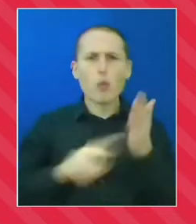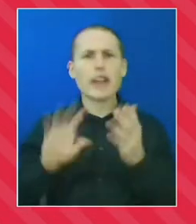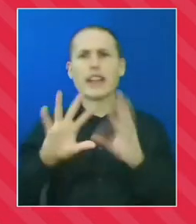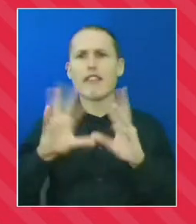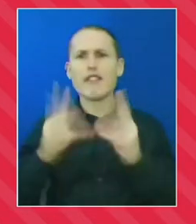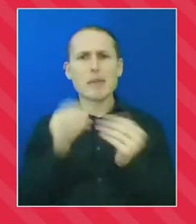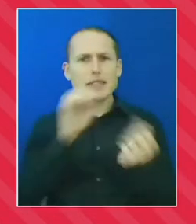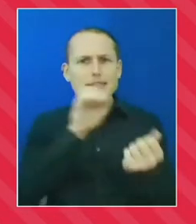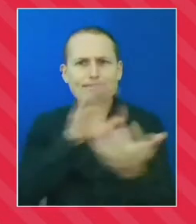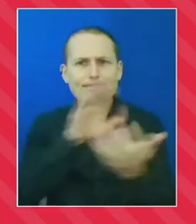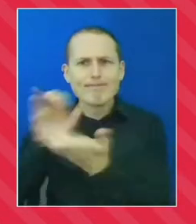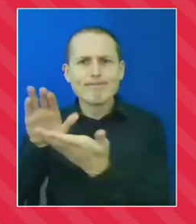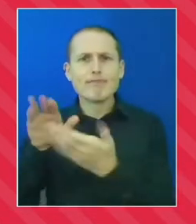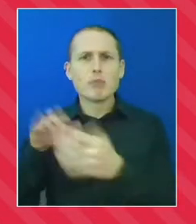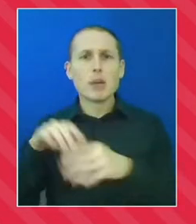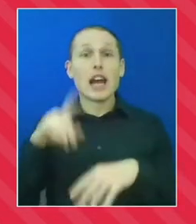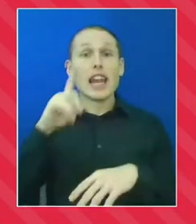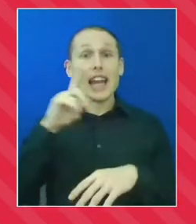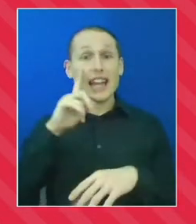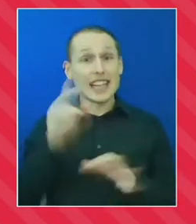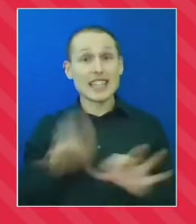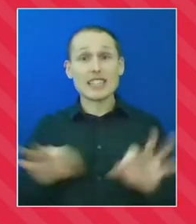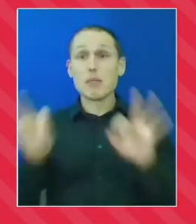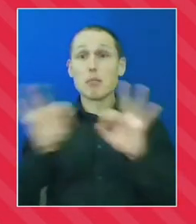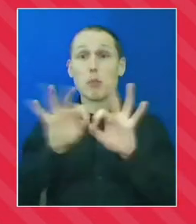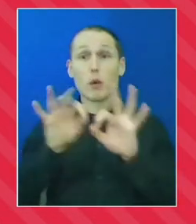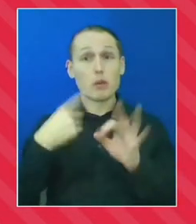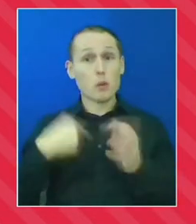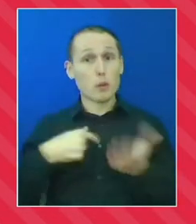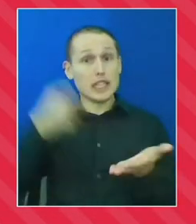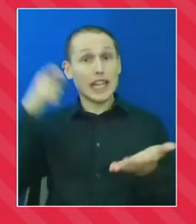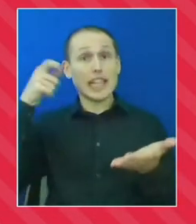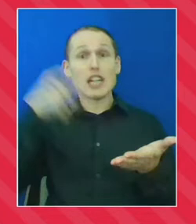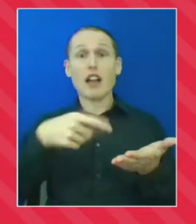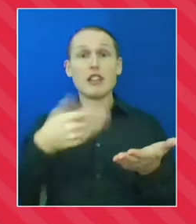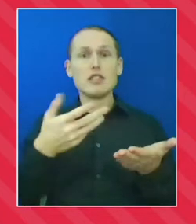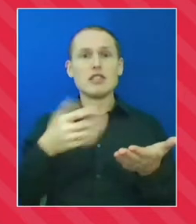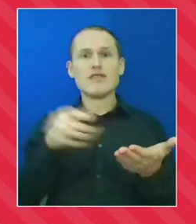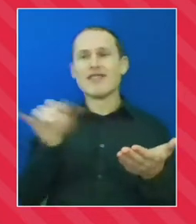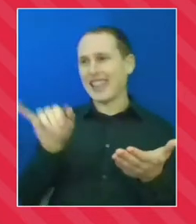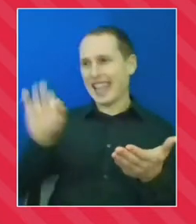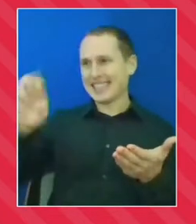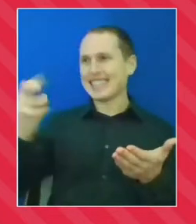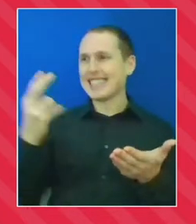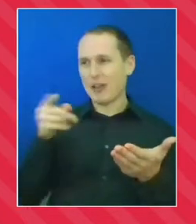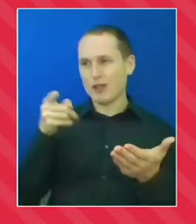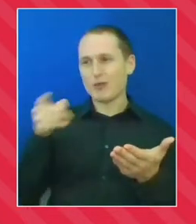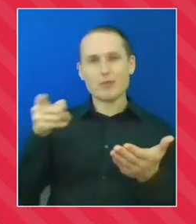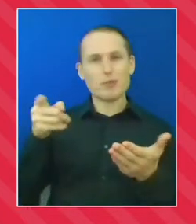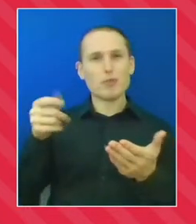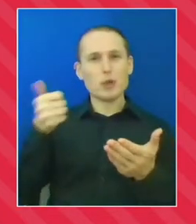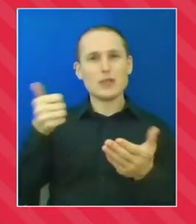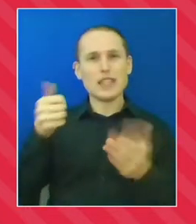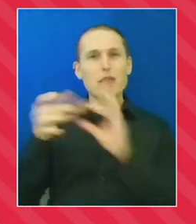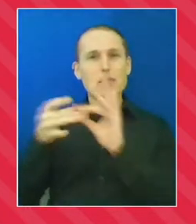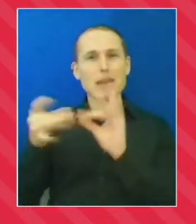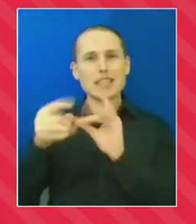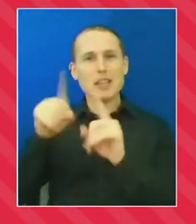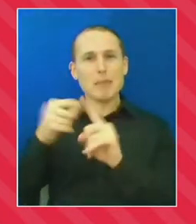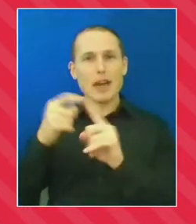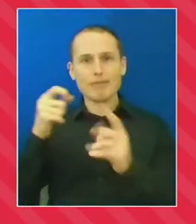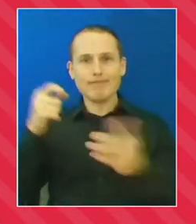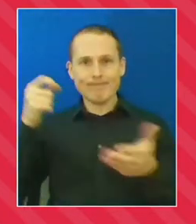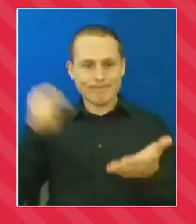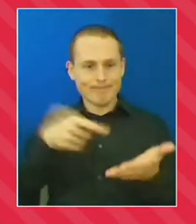to acknowledge, as we acknowledge, as Sarah talked about, acknowledging structural racism, we have